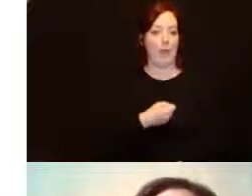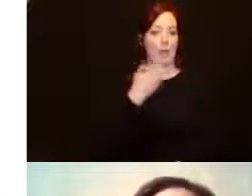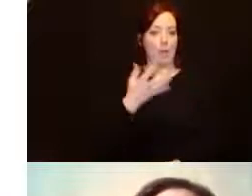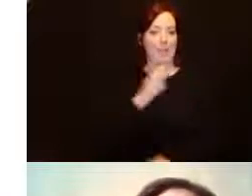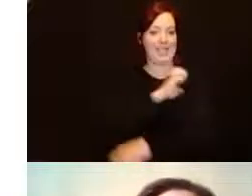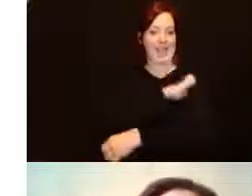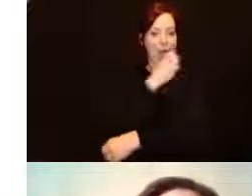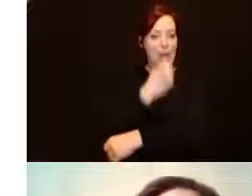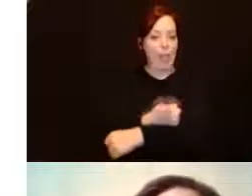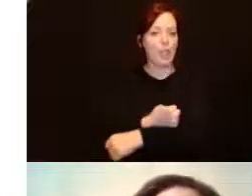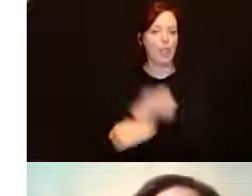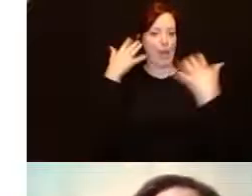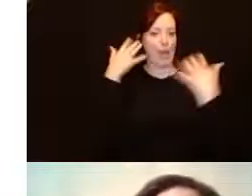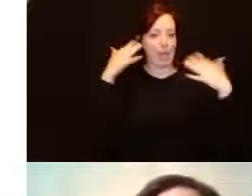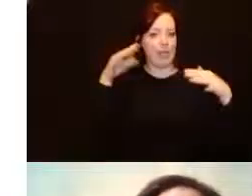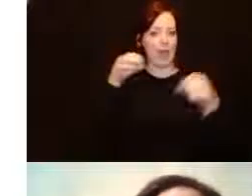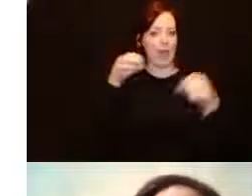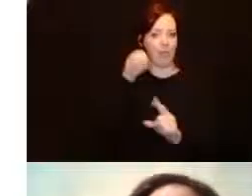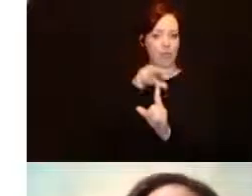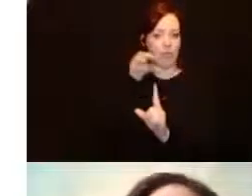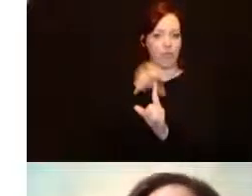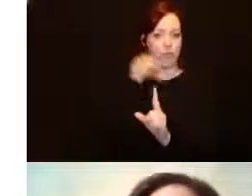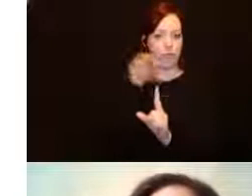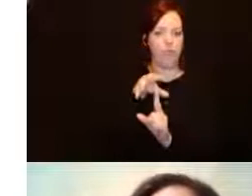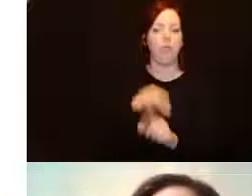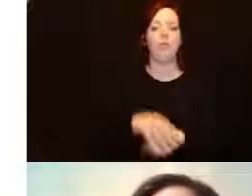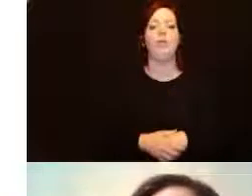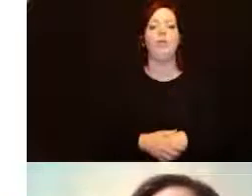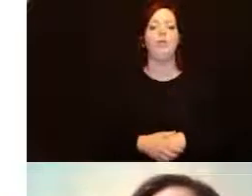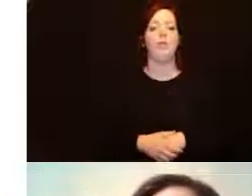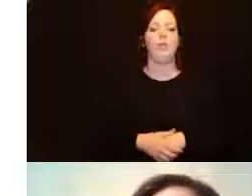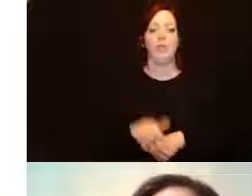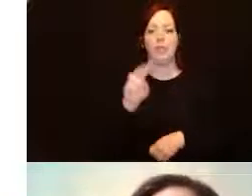of the sound. And the second part, I didn't get it.